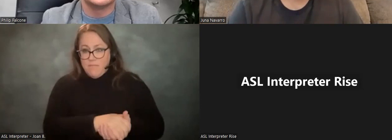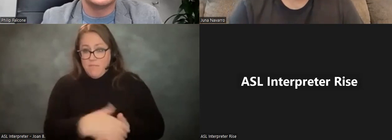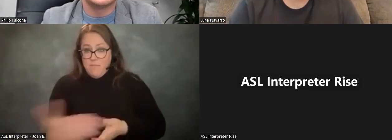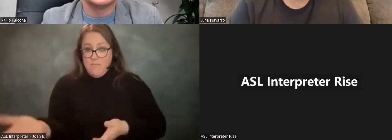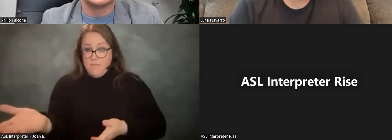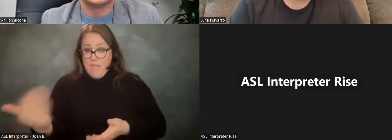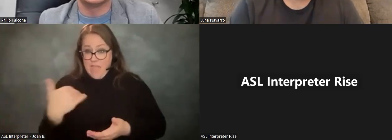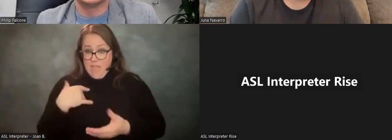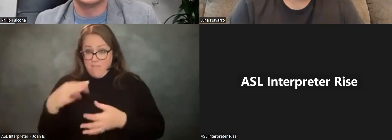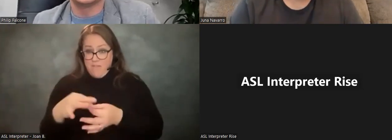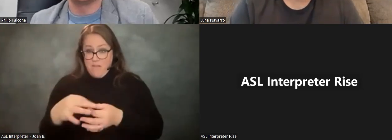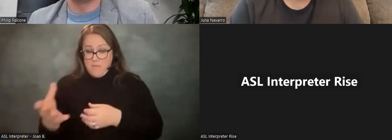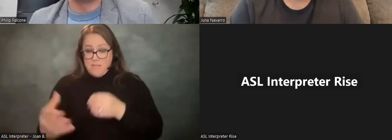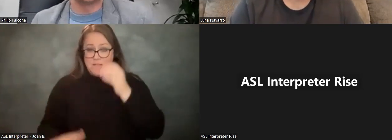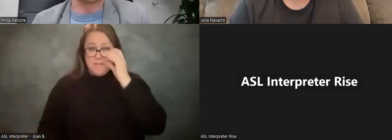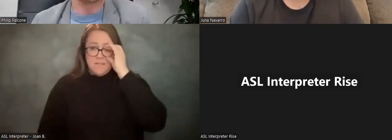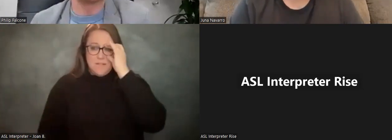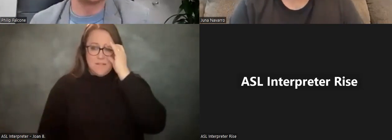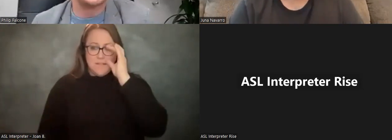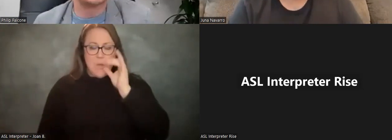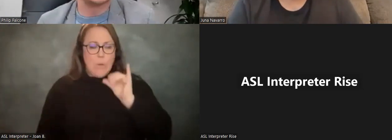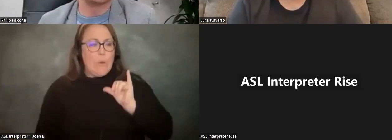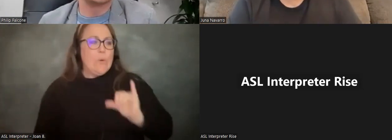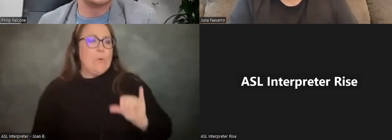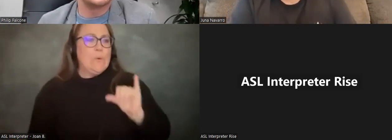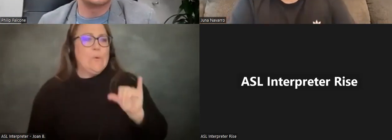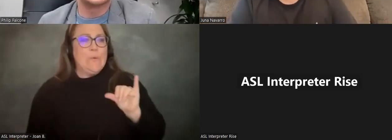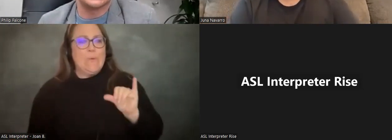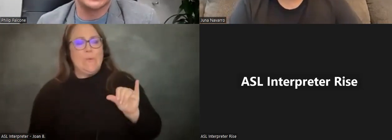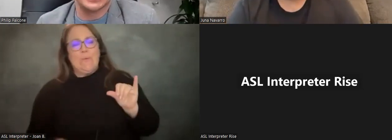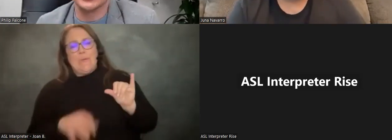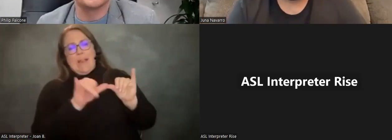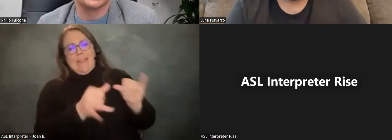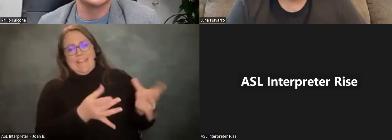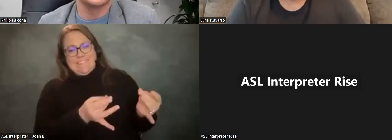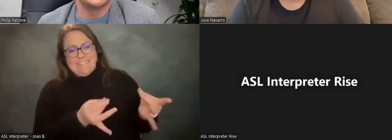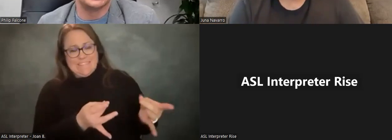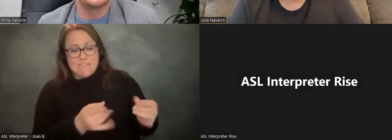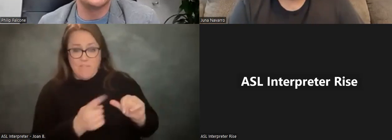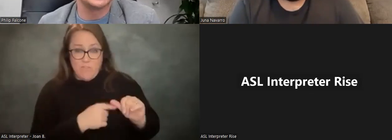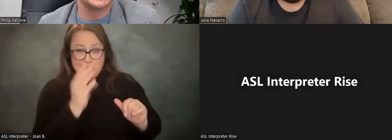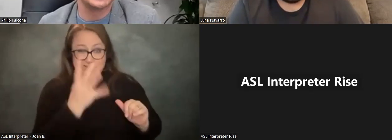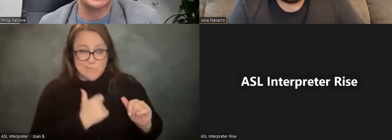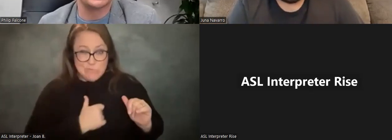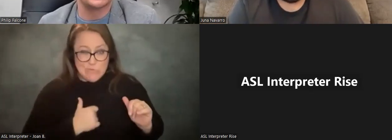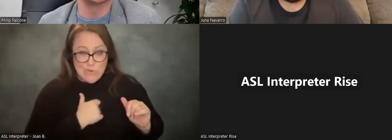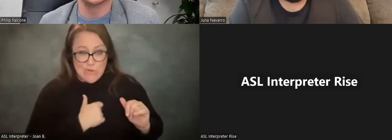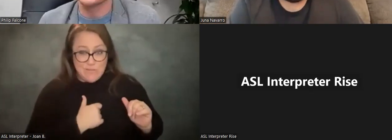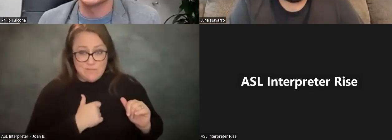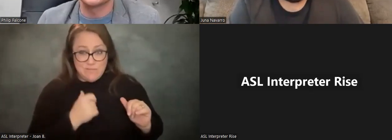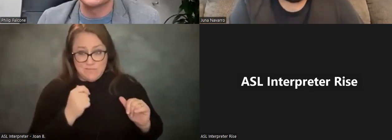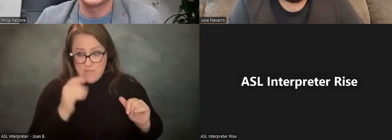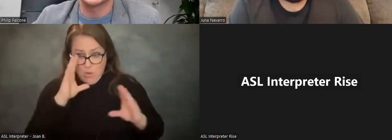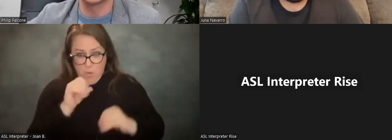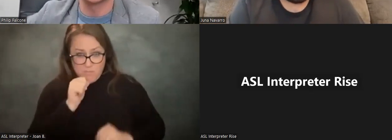Any comments on that? That's a tough one. Well, I'm sorry to hear that, first of all, and I'm hoping it's not the city. Well, it shouldn't be